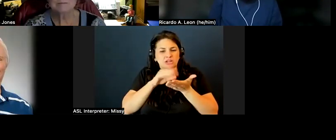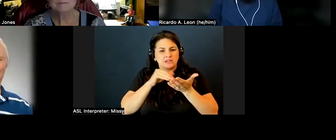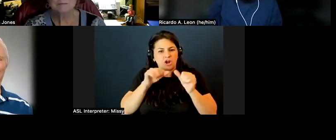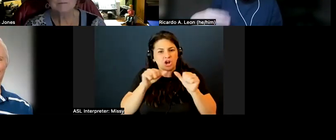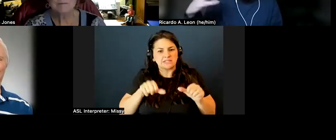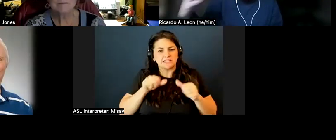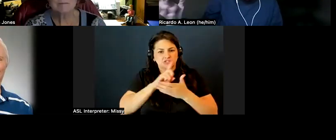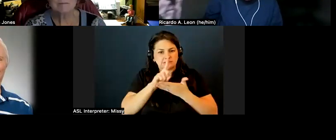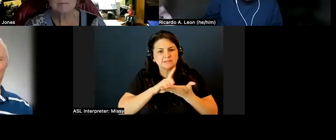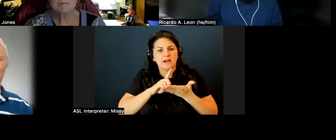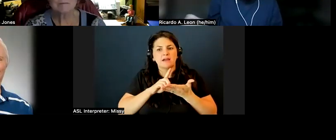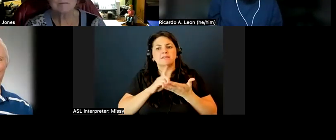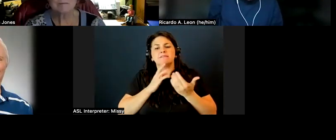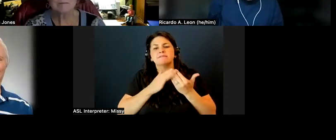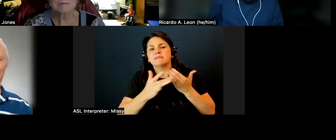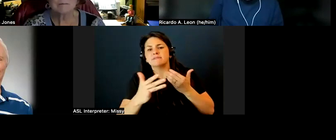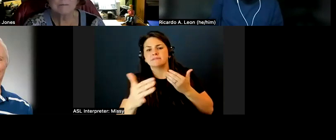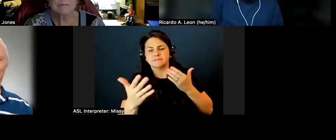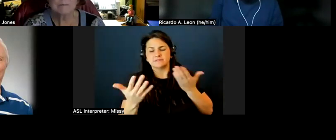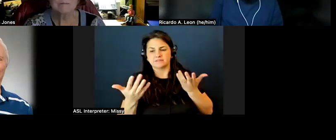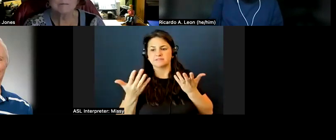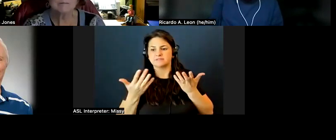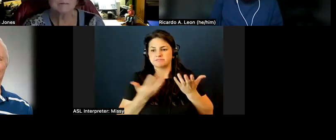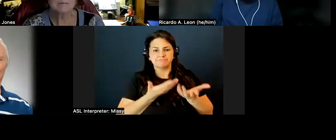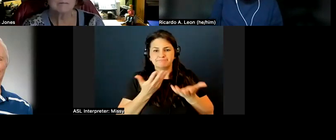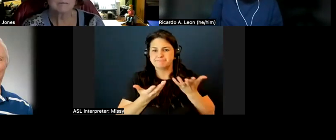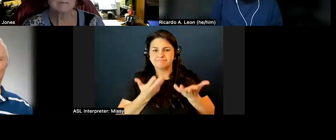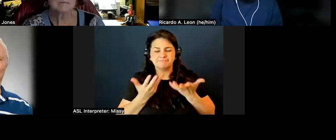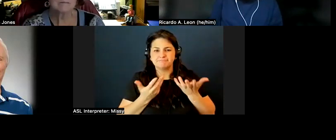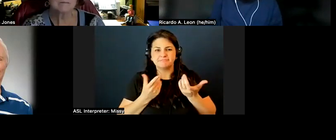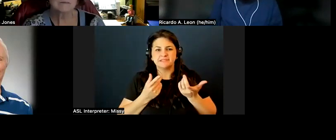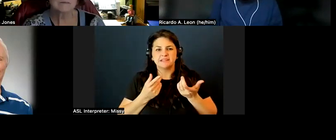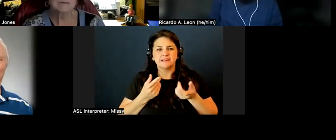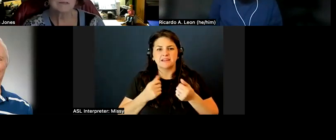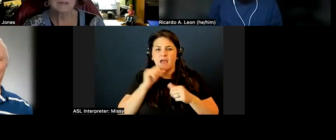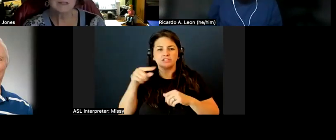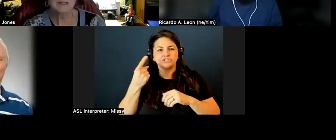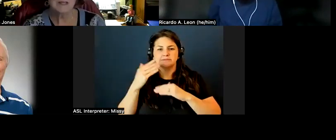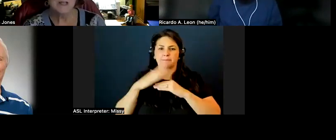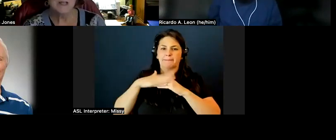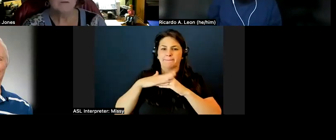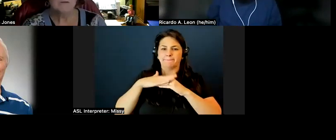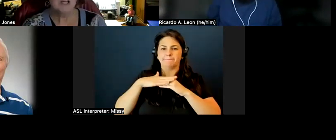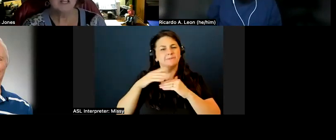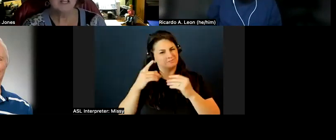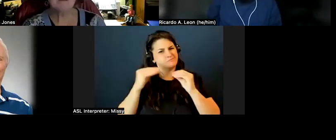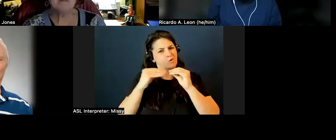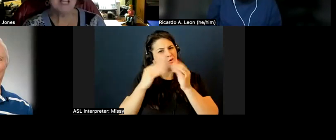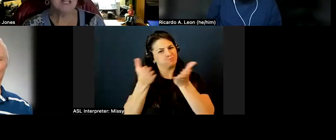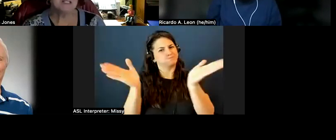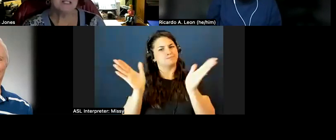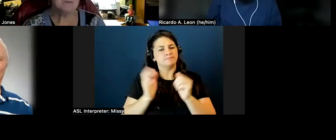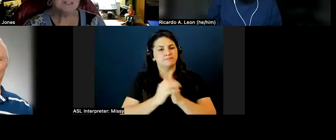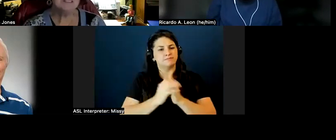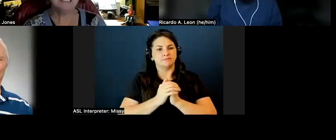design beyond, as you mentioned, those minimum accessibility requirements? Well, I mean, in